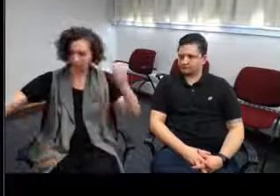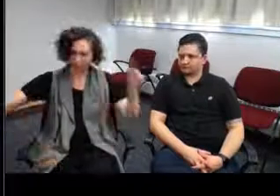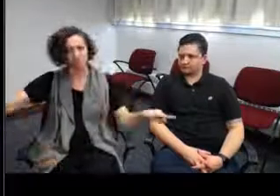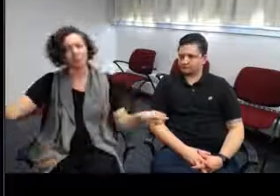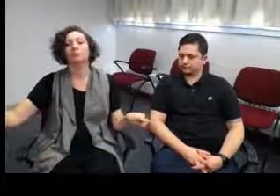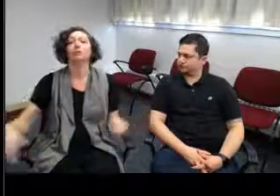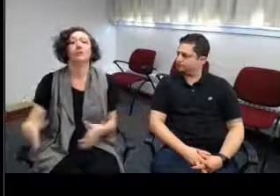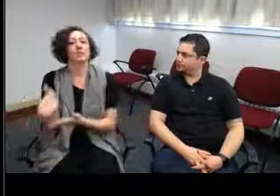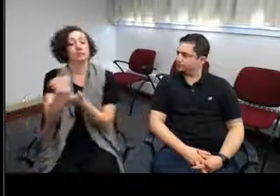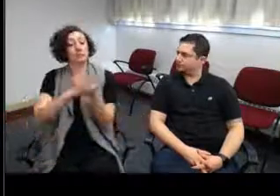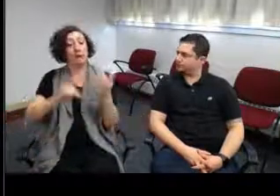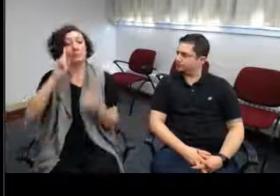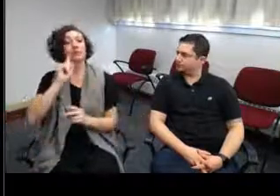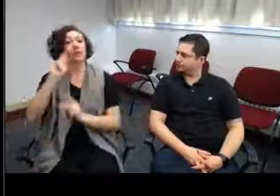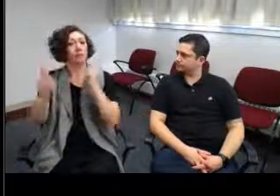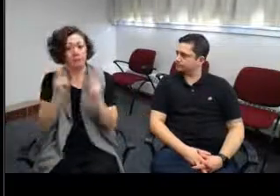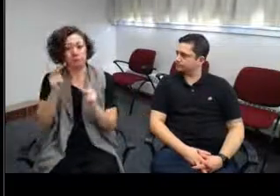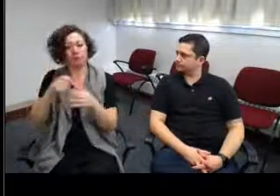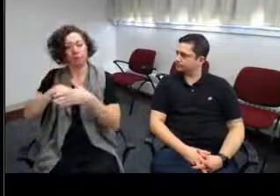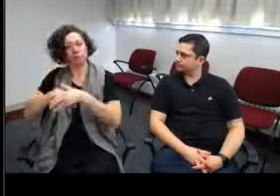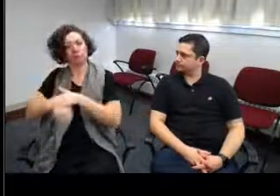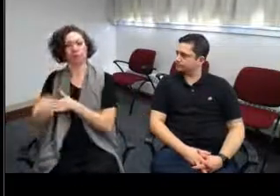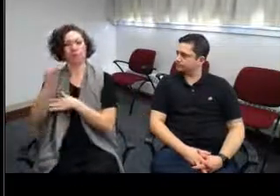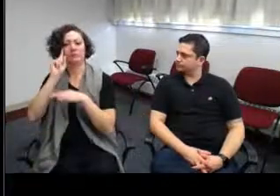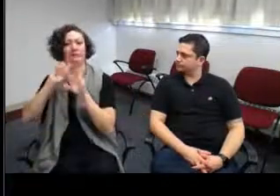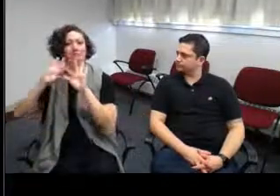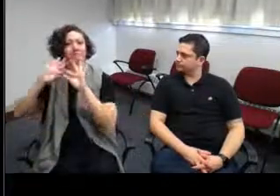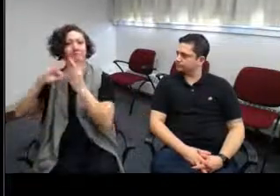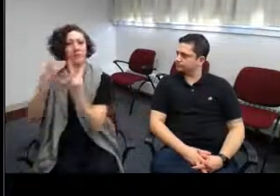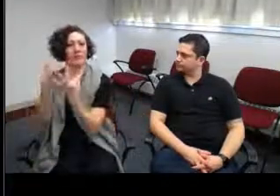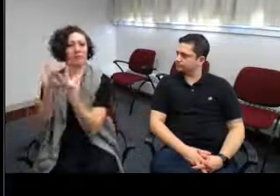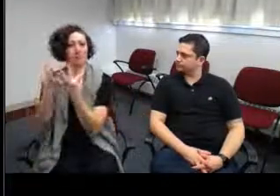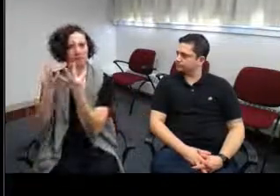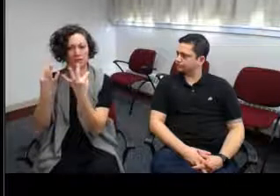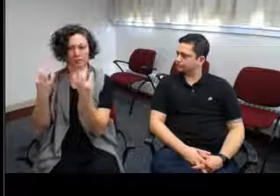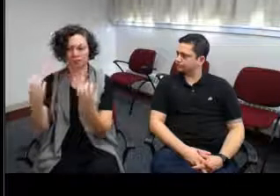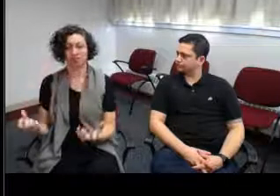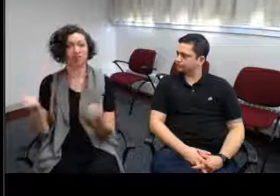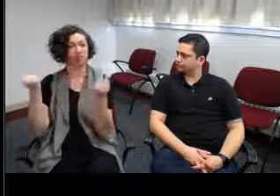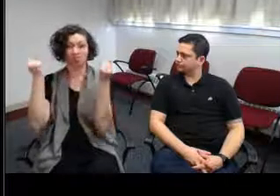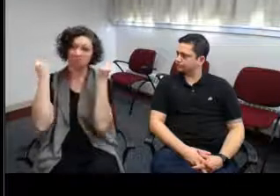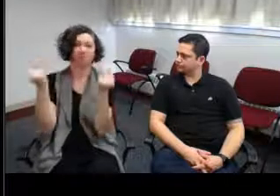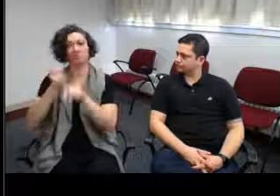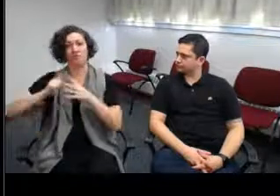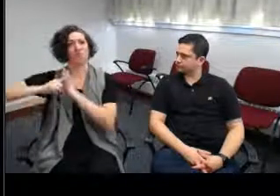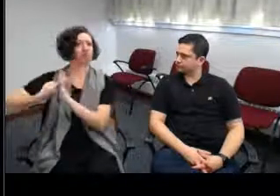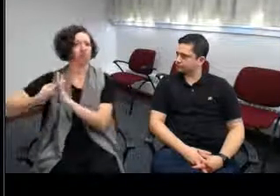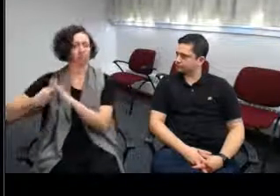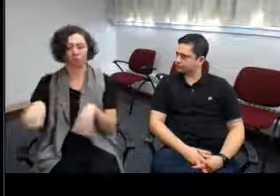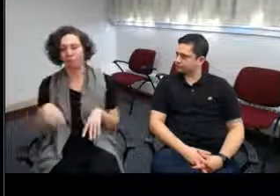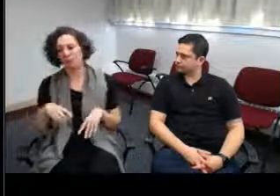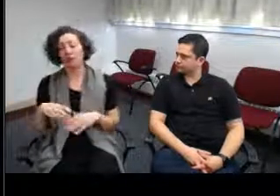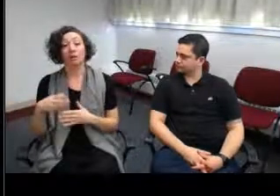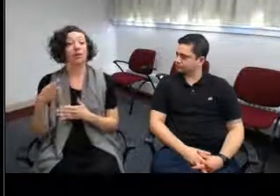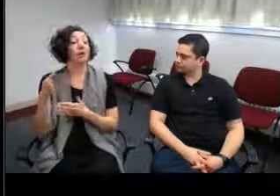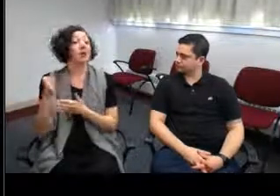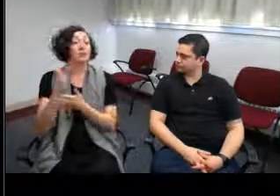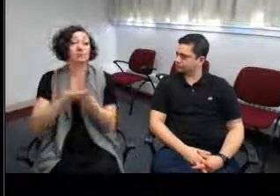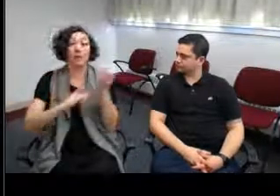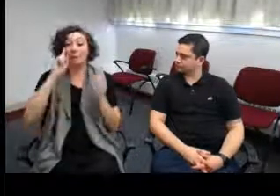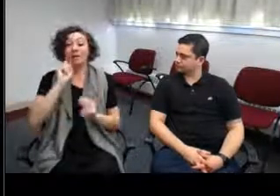same. The community varies widely. Some deaf people are born into deaf families, are given language from